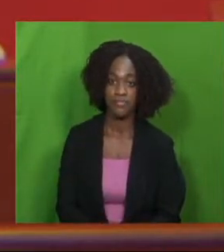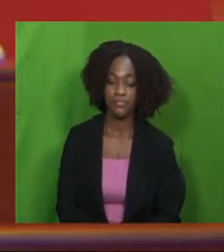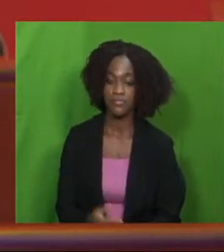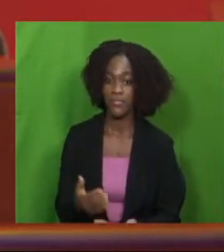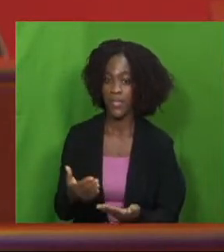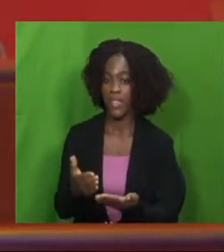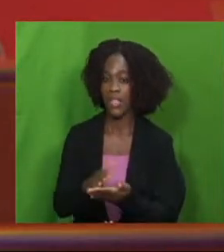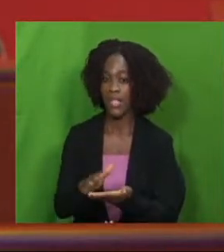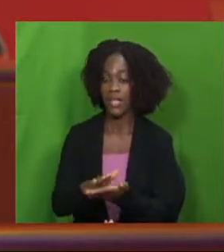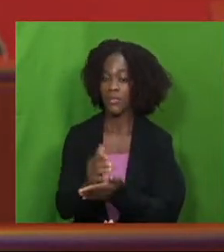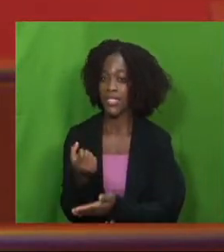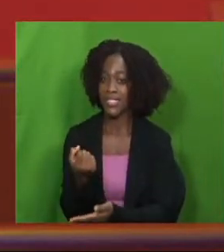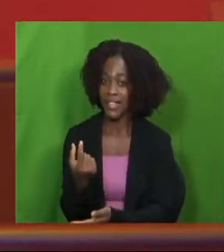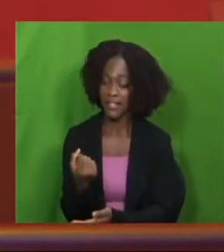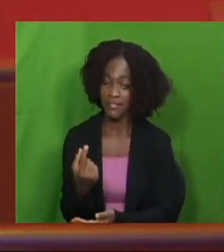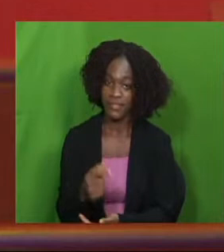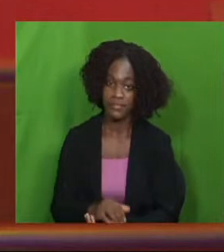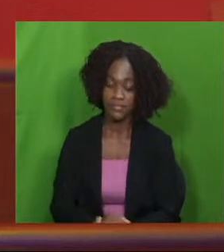Page 11.